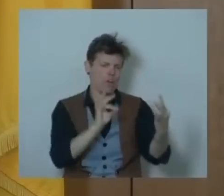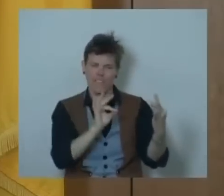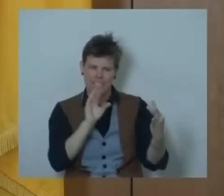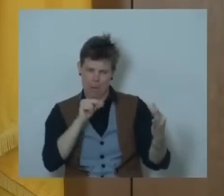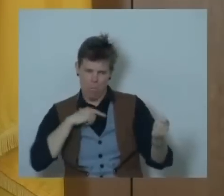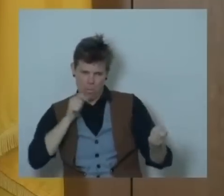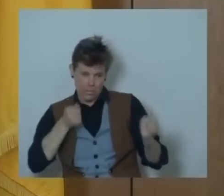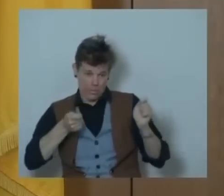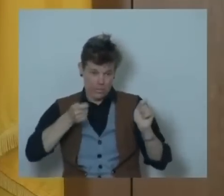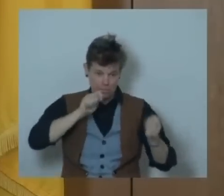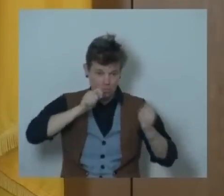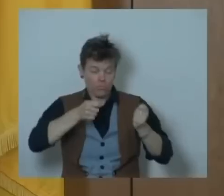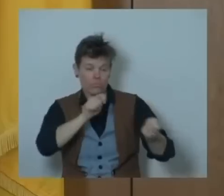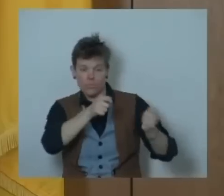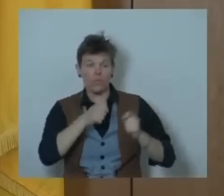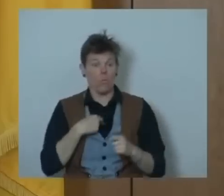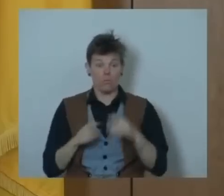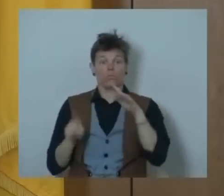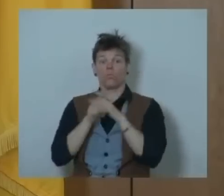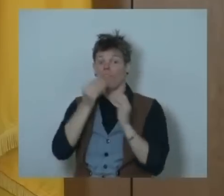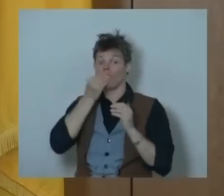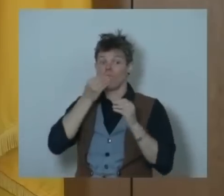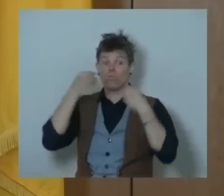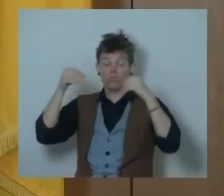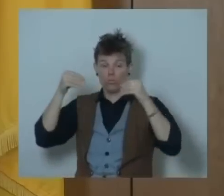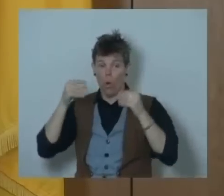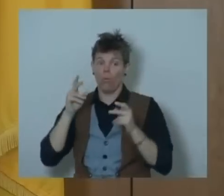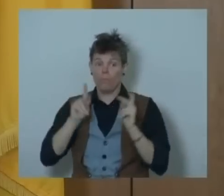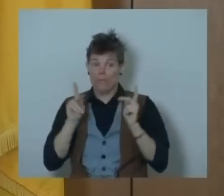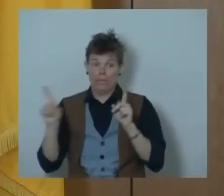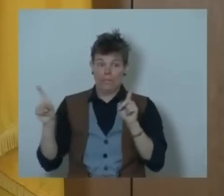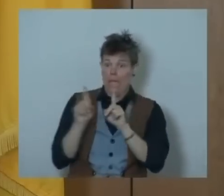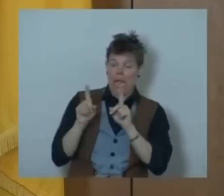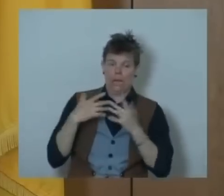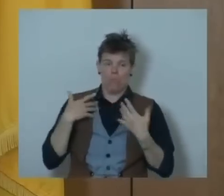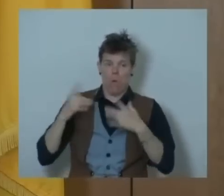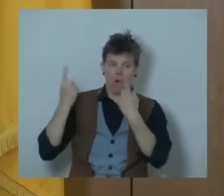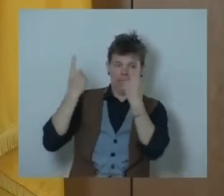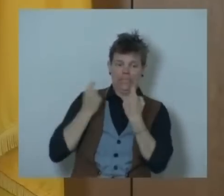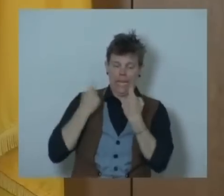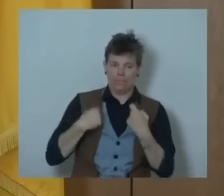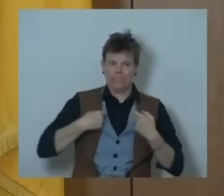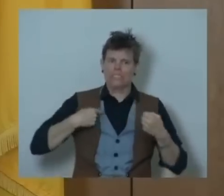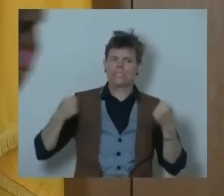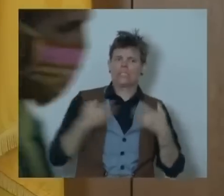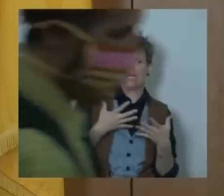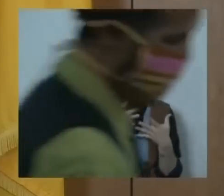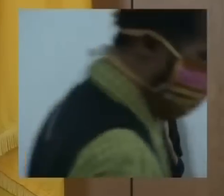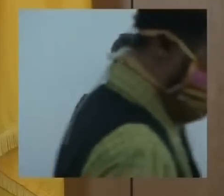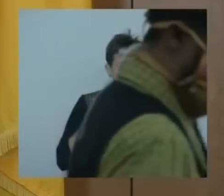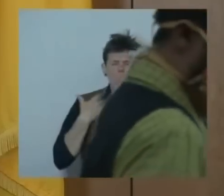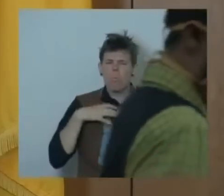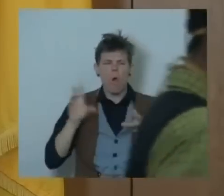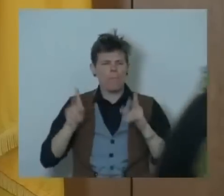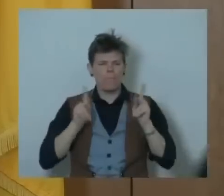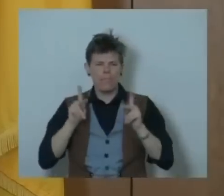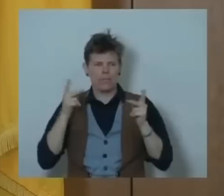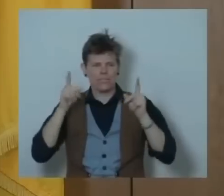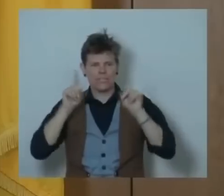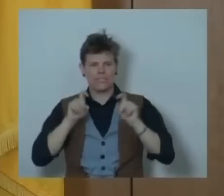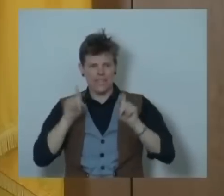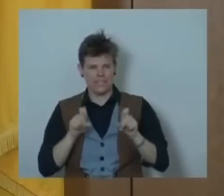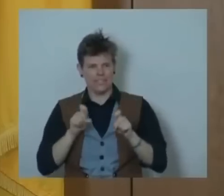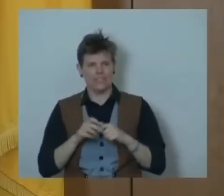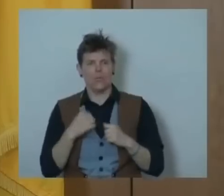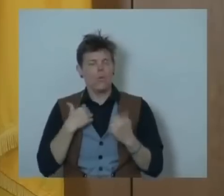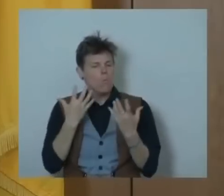people didn't want to be tested and they got scared, and we don't want anyone to be scared. We're looking for information and we want to protect you.